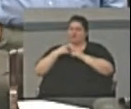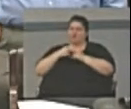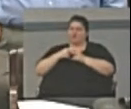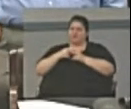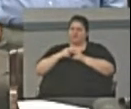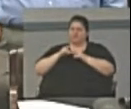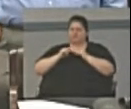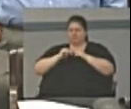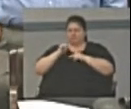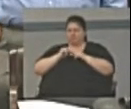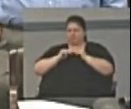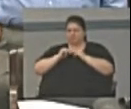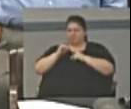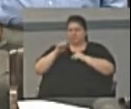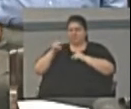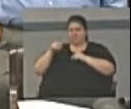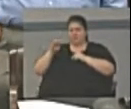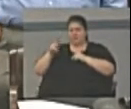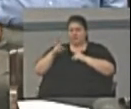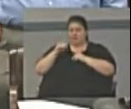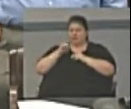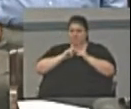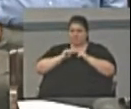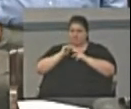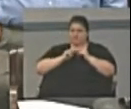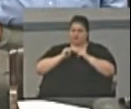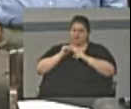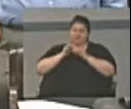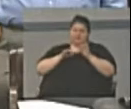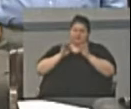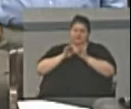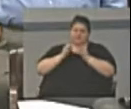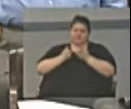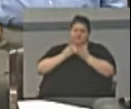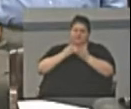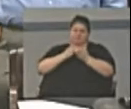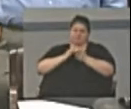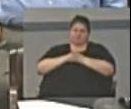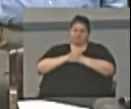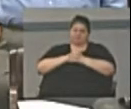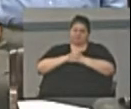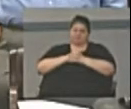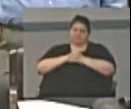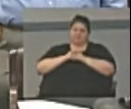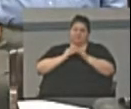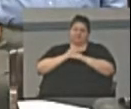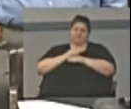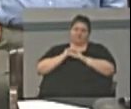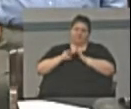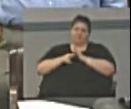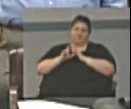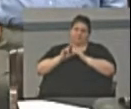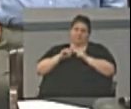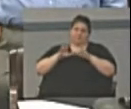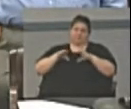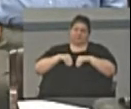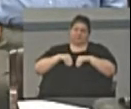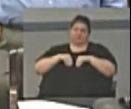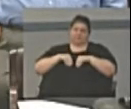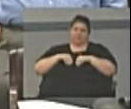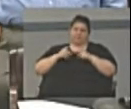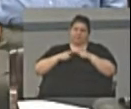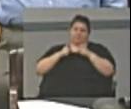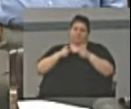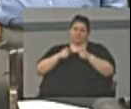Facility. And at this time, I'd like to recommend that after review that the Mayor and City Council accept the proposal supplied